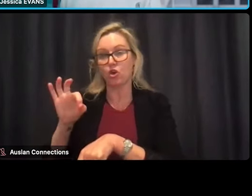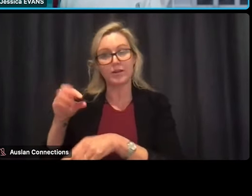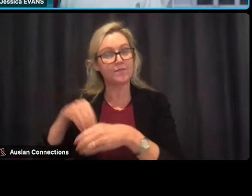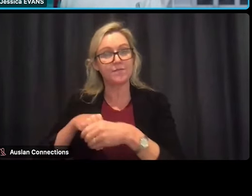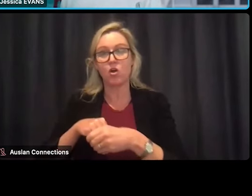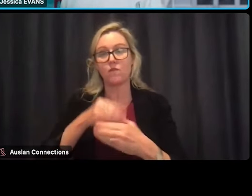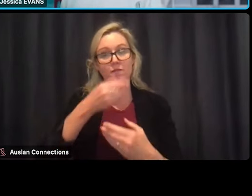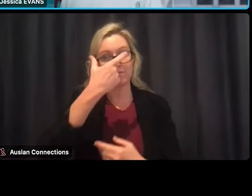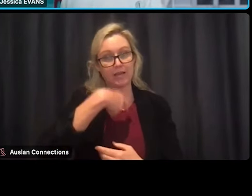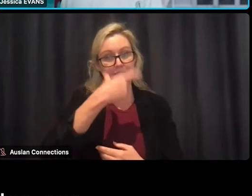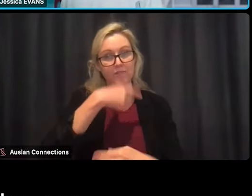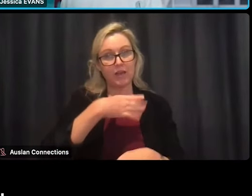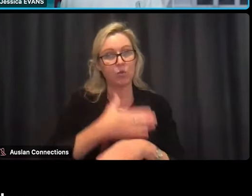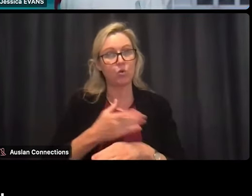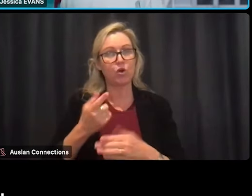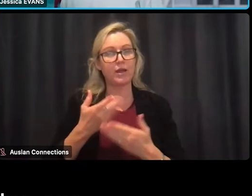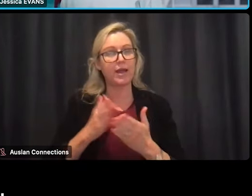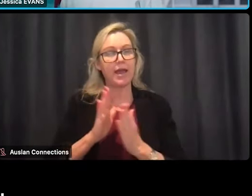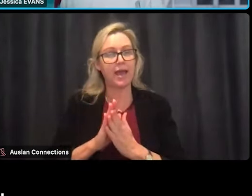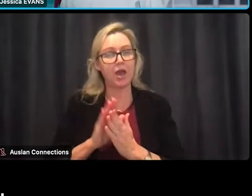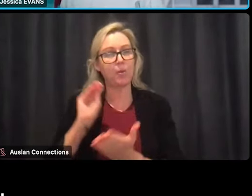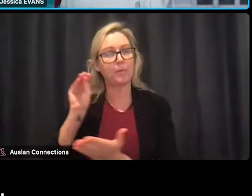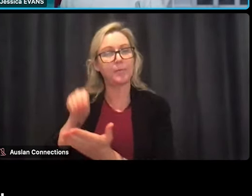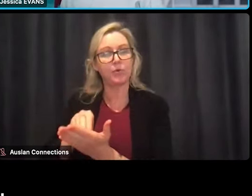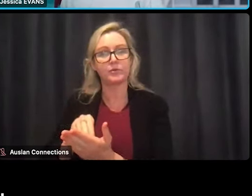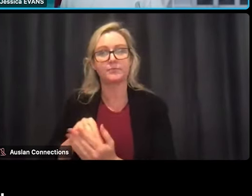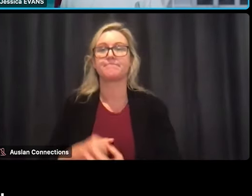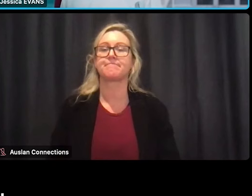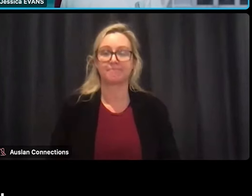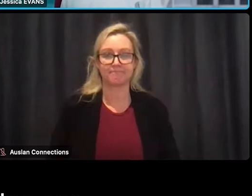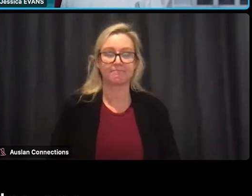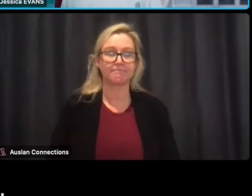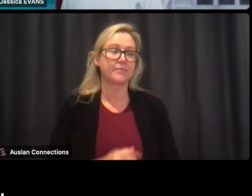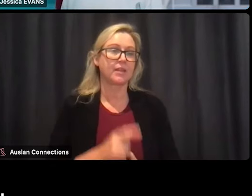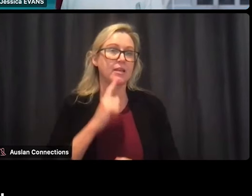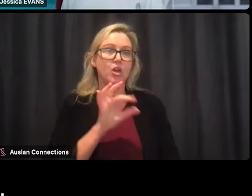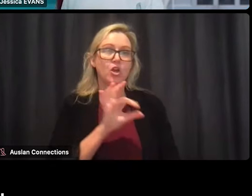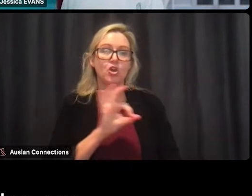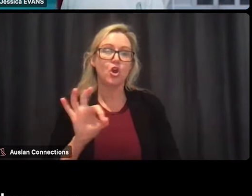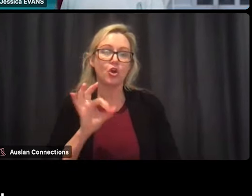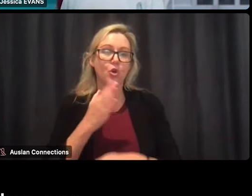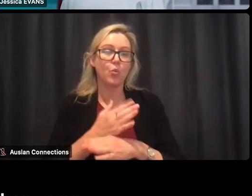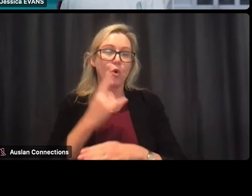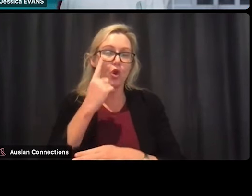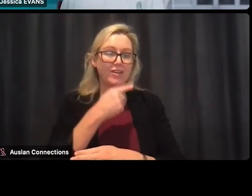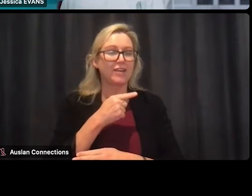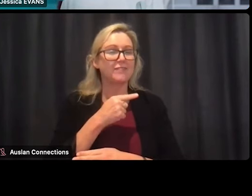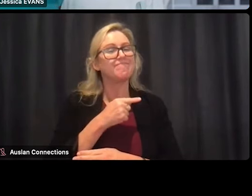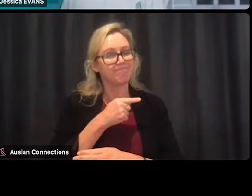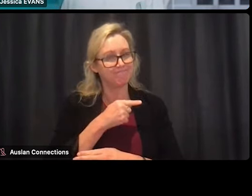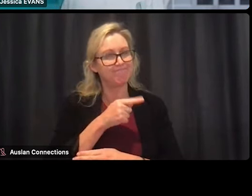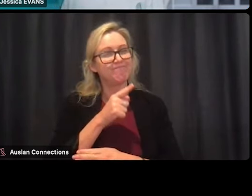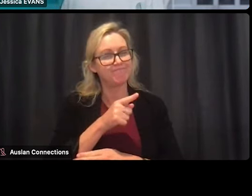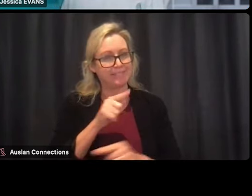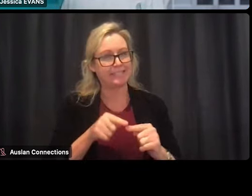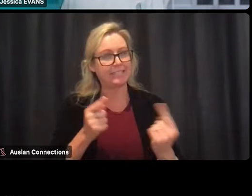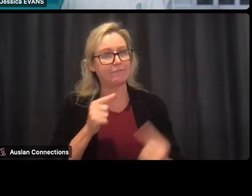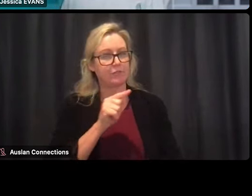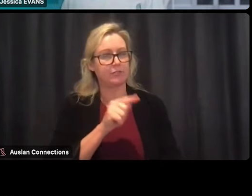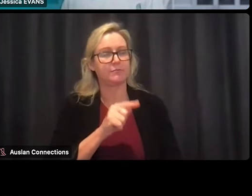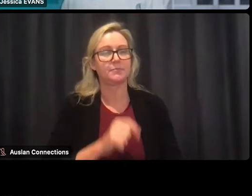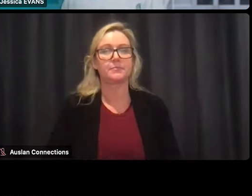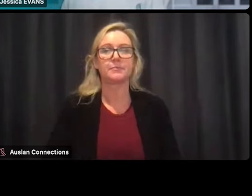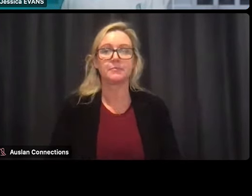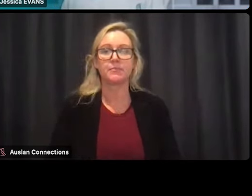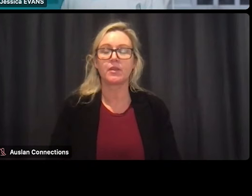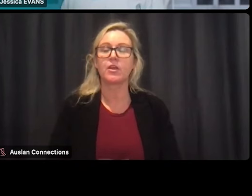category? Right, so non-worked hours is an interesting one. In the case of the care